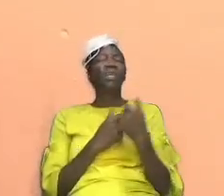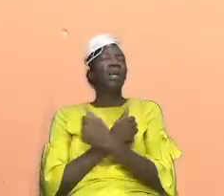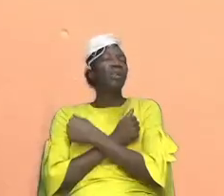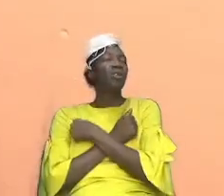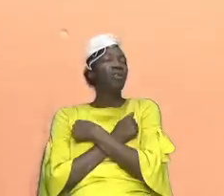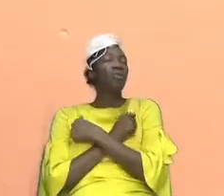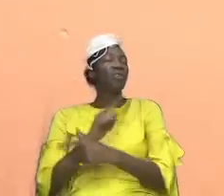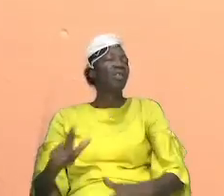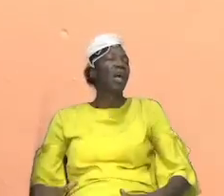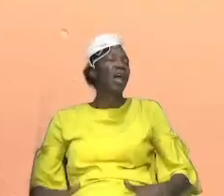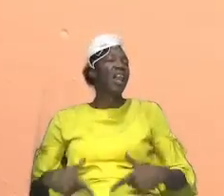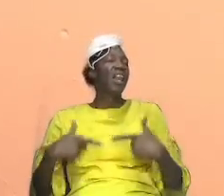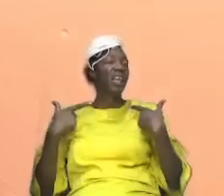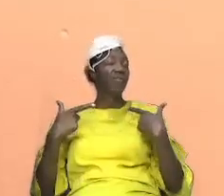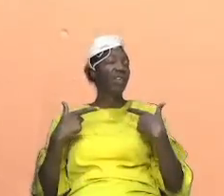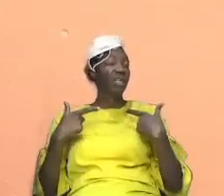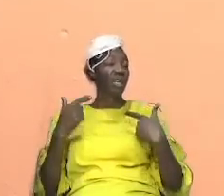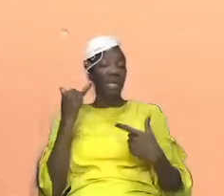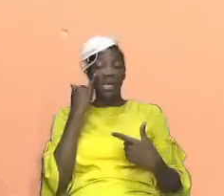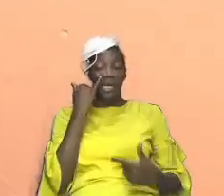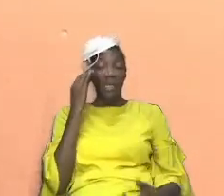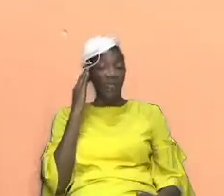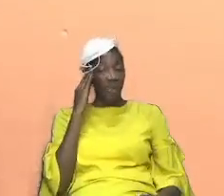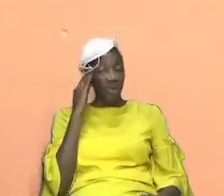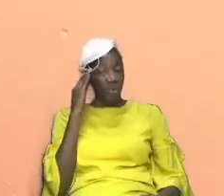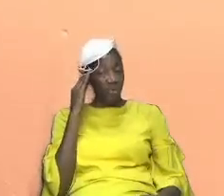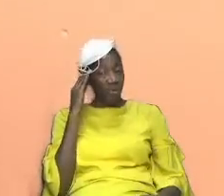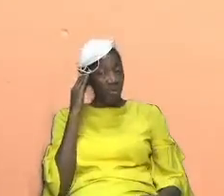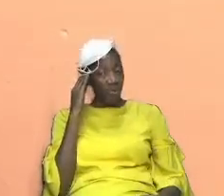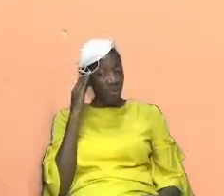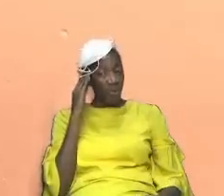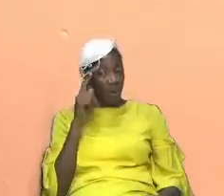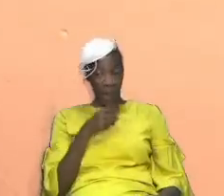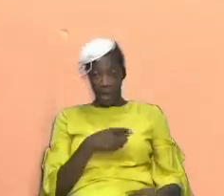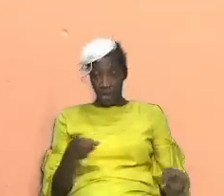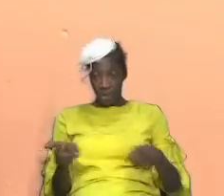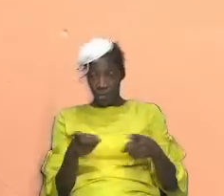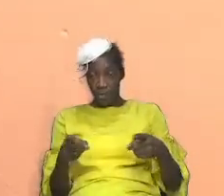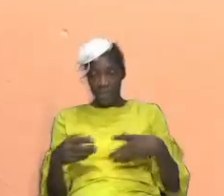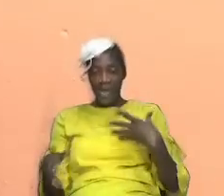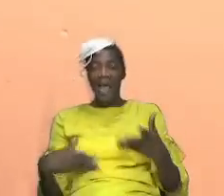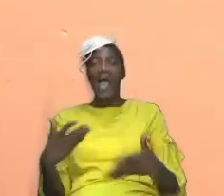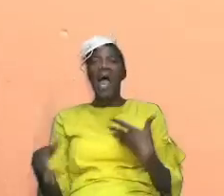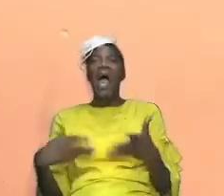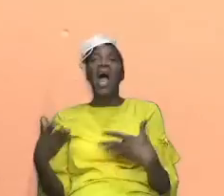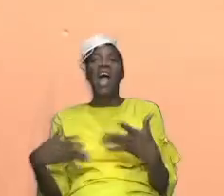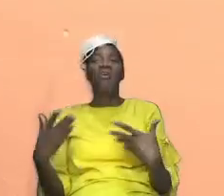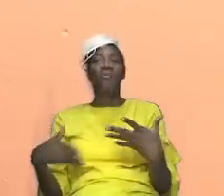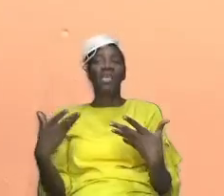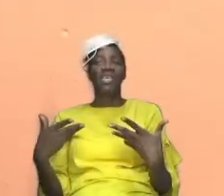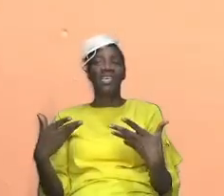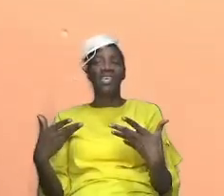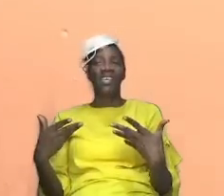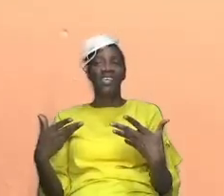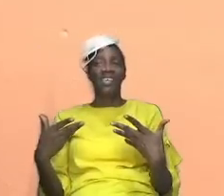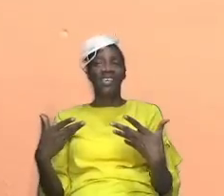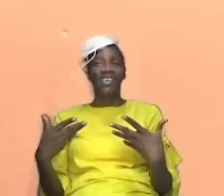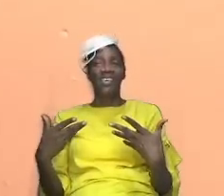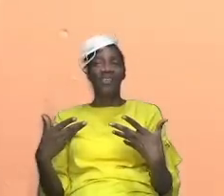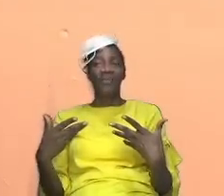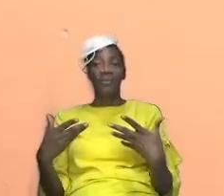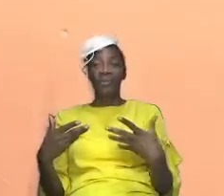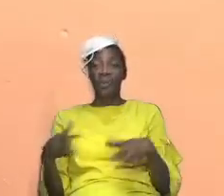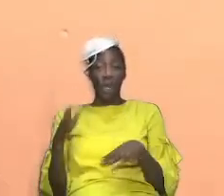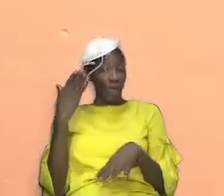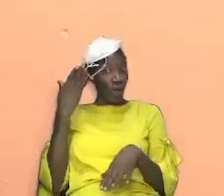it. If we know and we do it, happy are ye, happy we are. If we